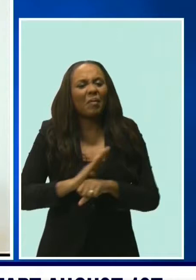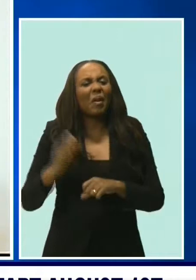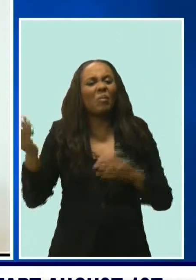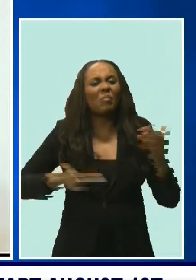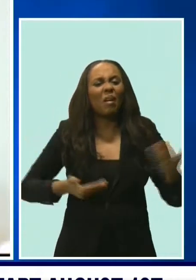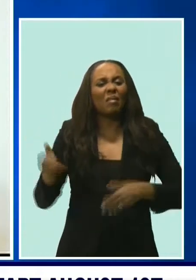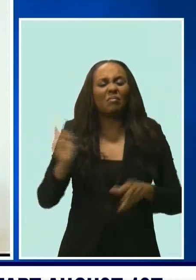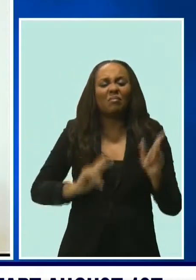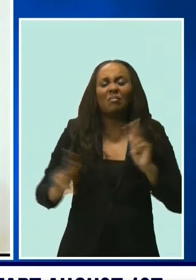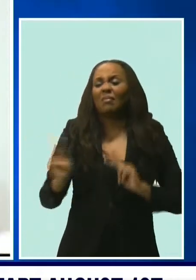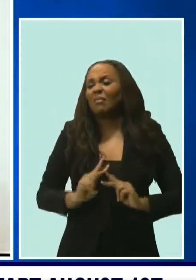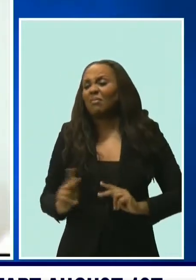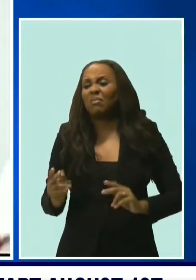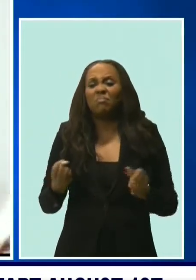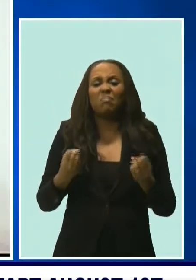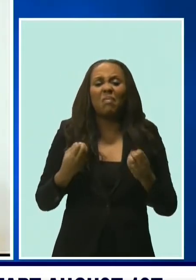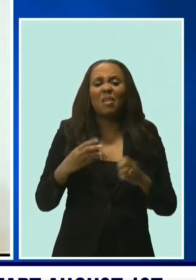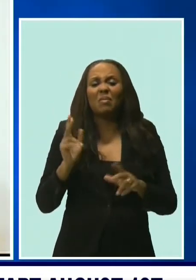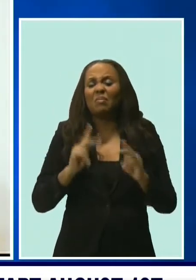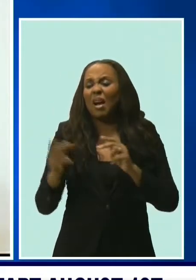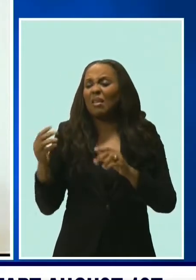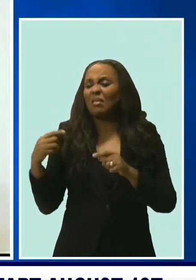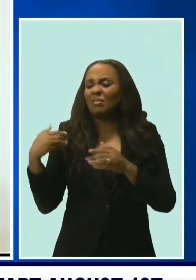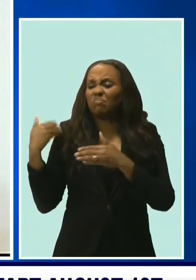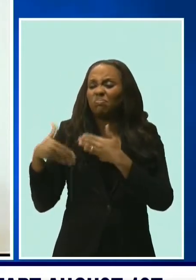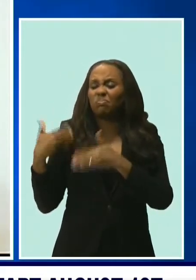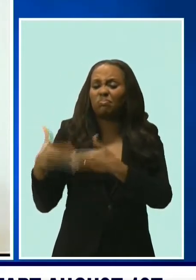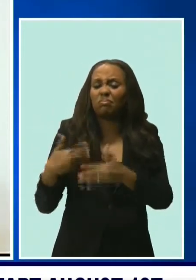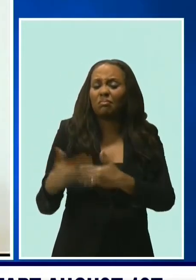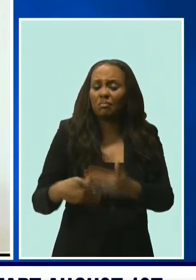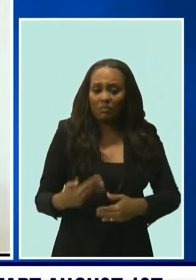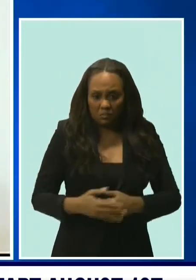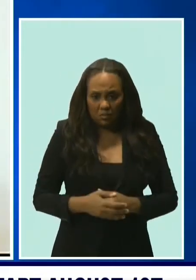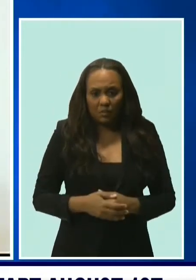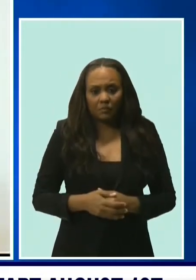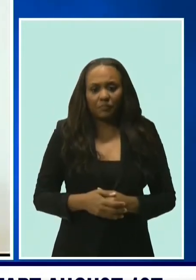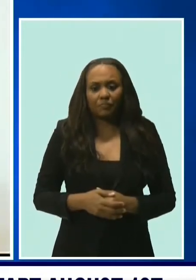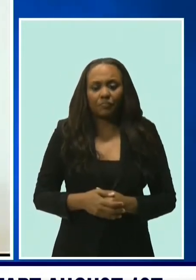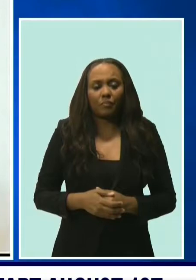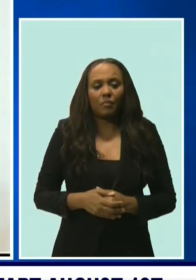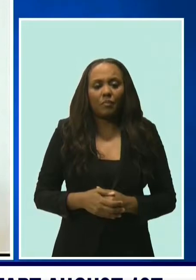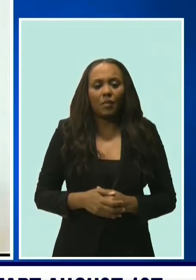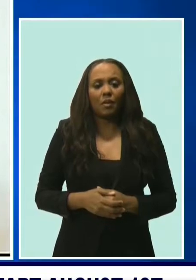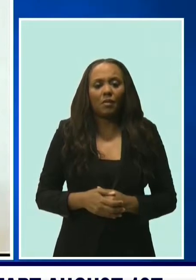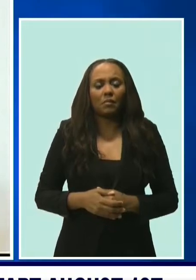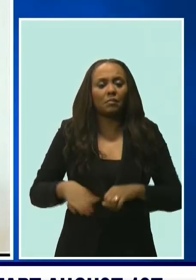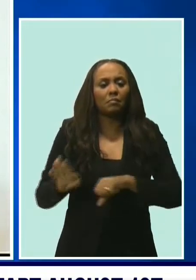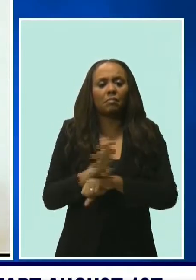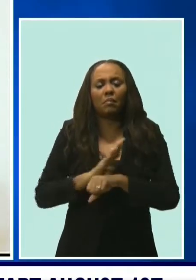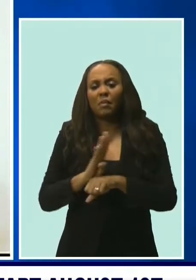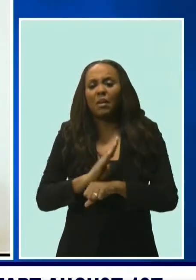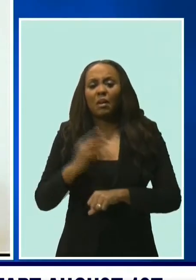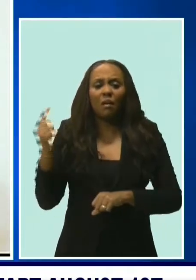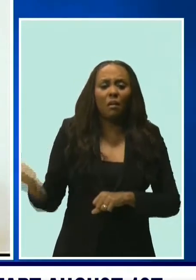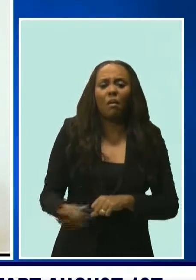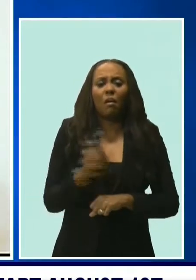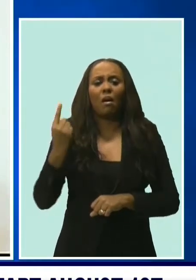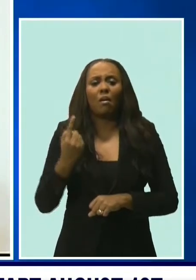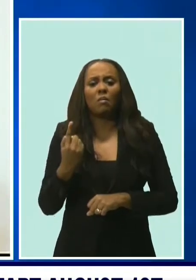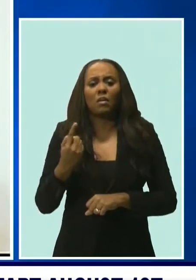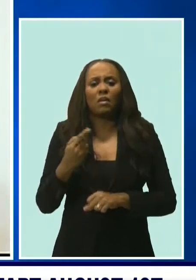of short-term travel with coronavirus restrictions and protocols. As she led off debate on the Remote Employment Bill 2020, she